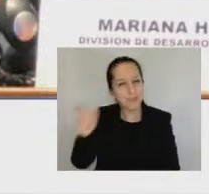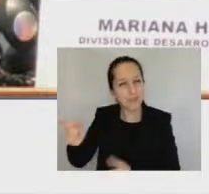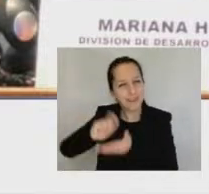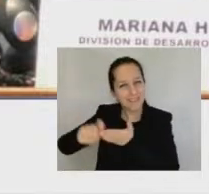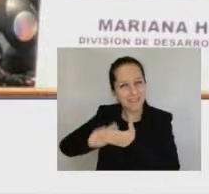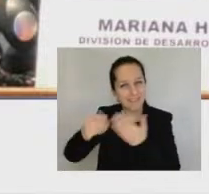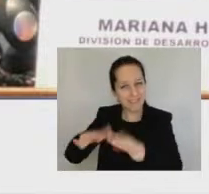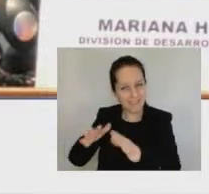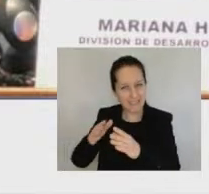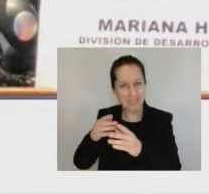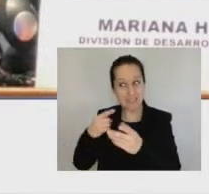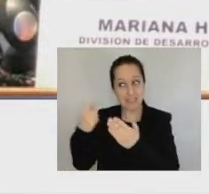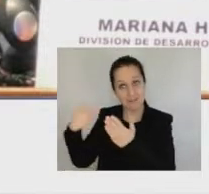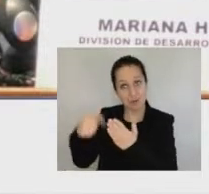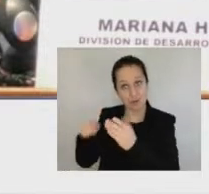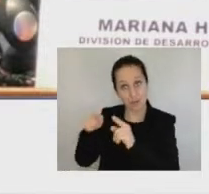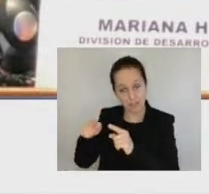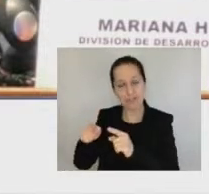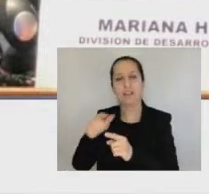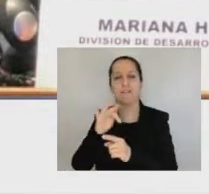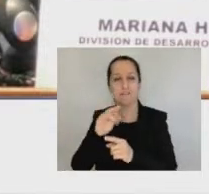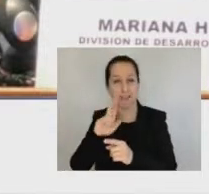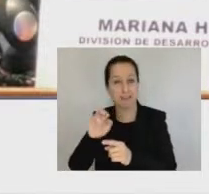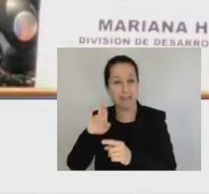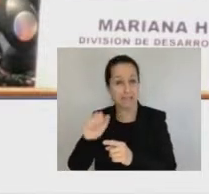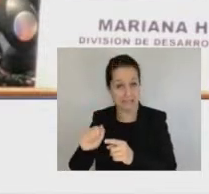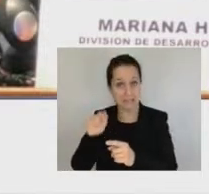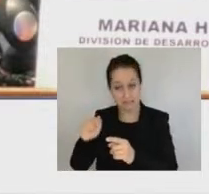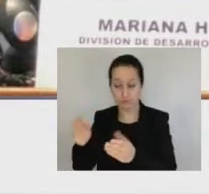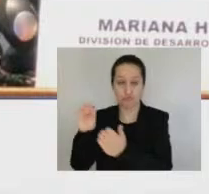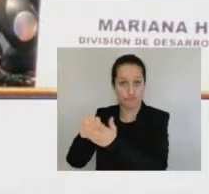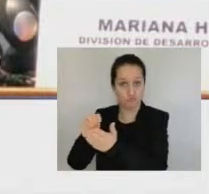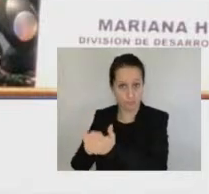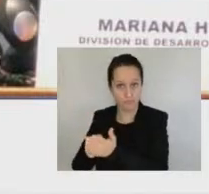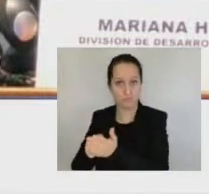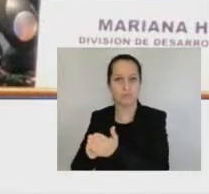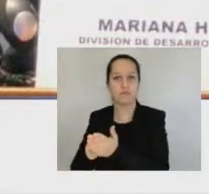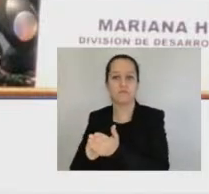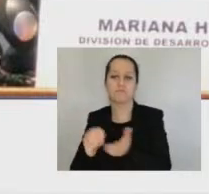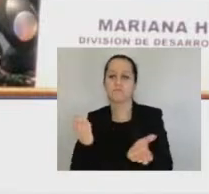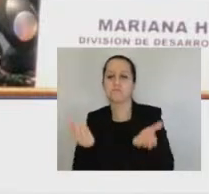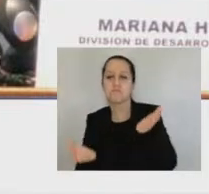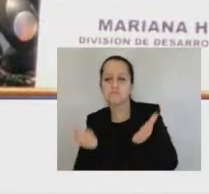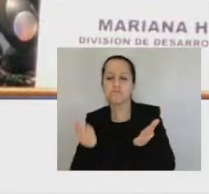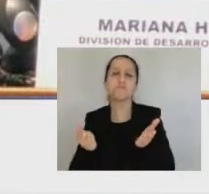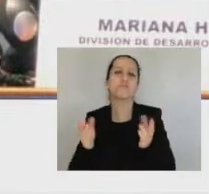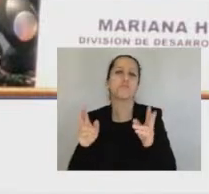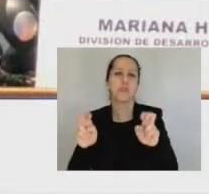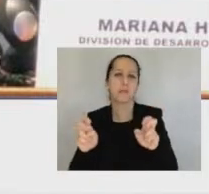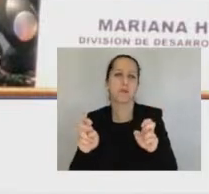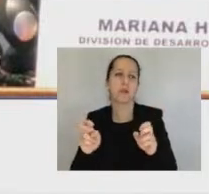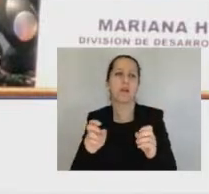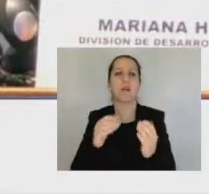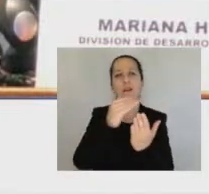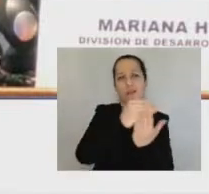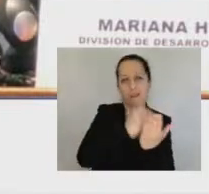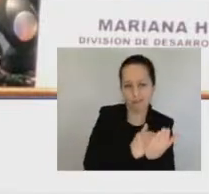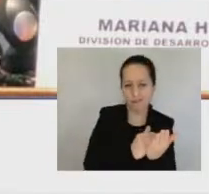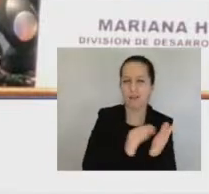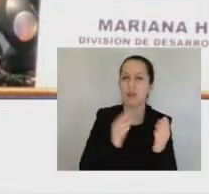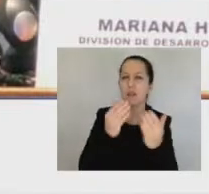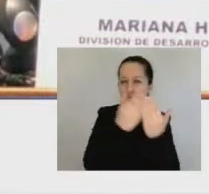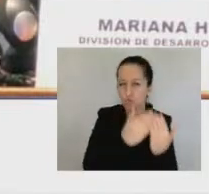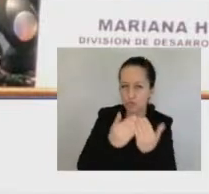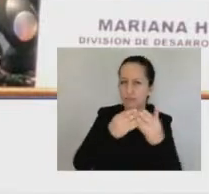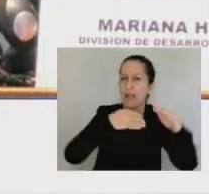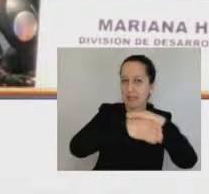by Ferreira-Guignou. This gives different regulatory weights to each